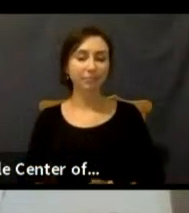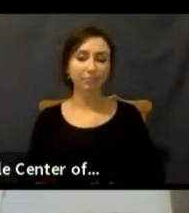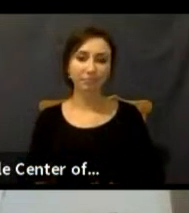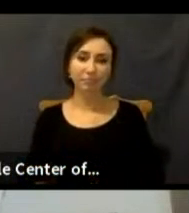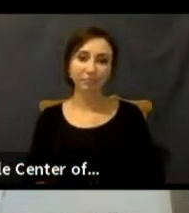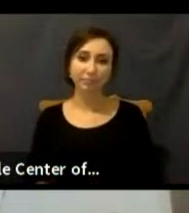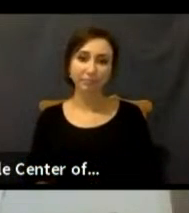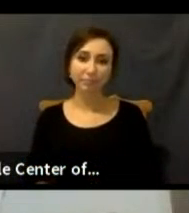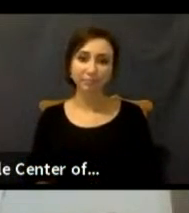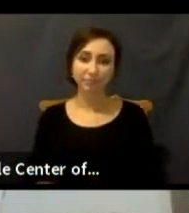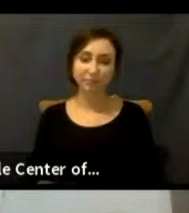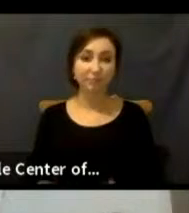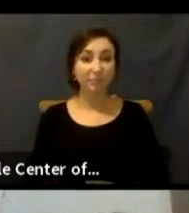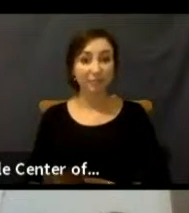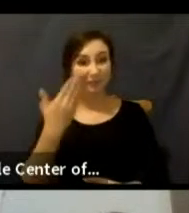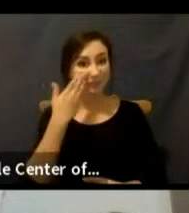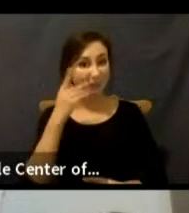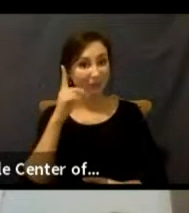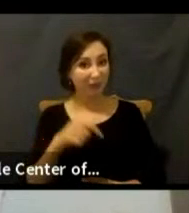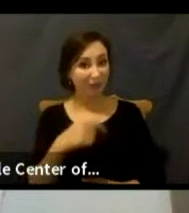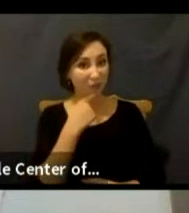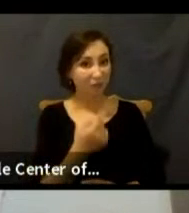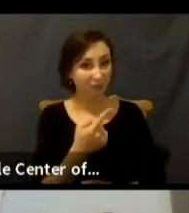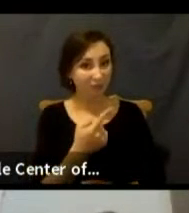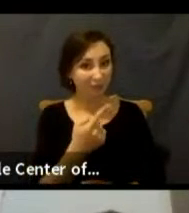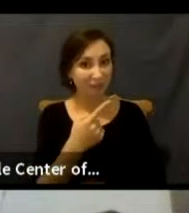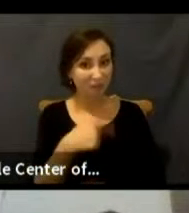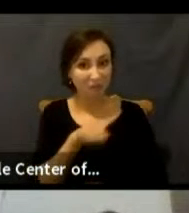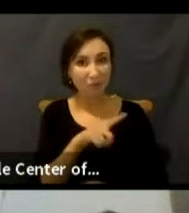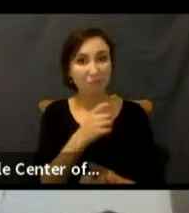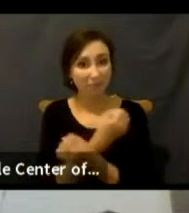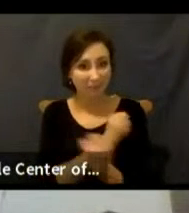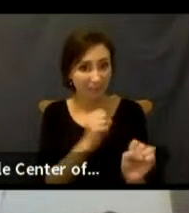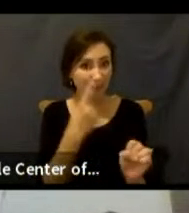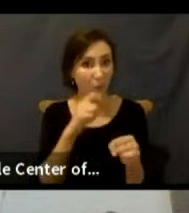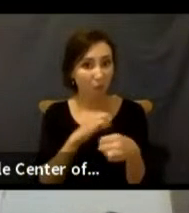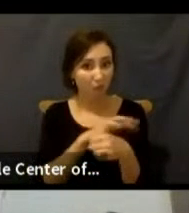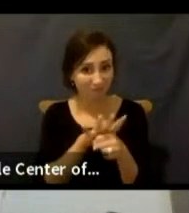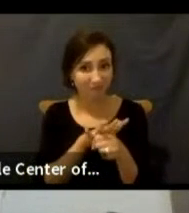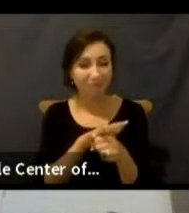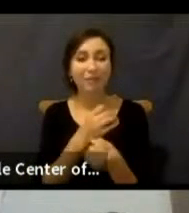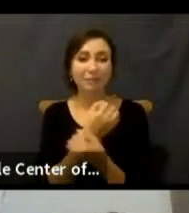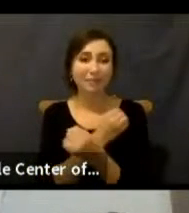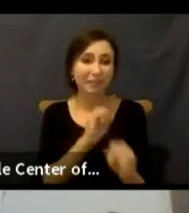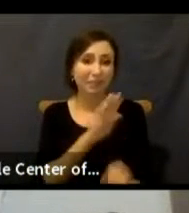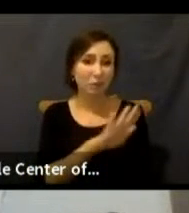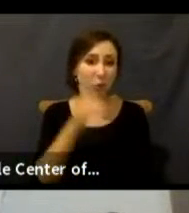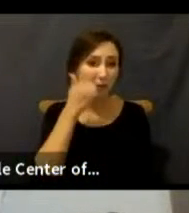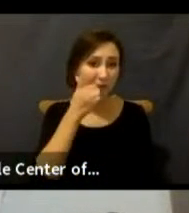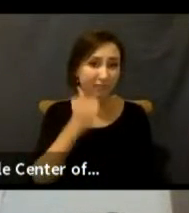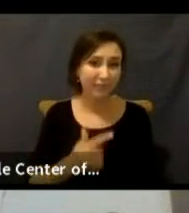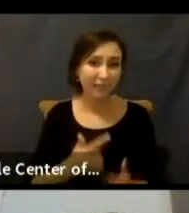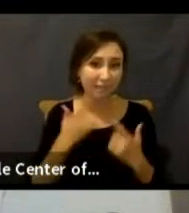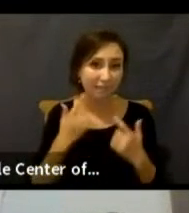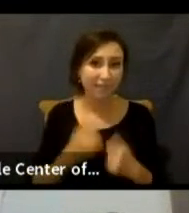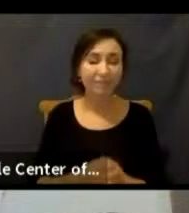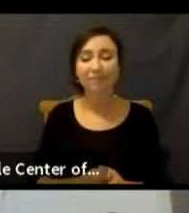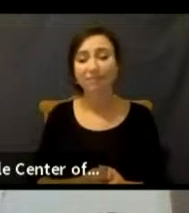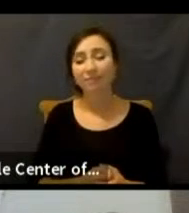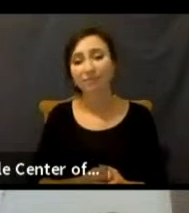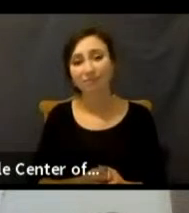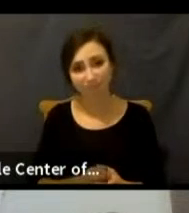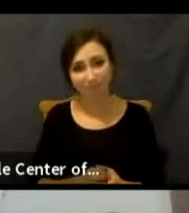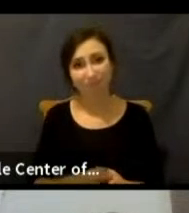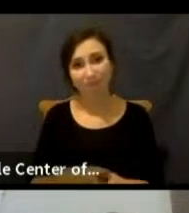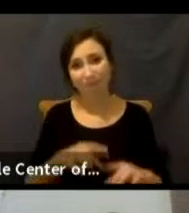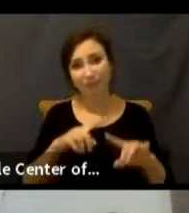So we know we have to tell each other to be safe because of the pandemic and just be safe in your day-to-day life. It depends on